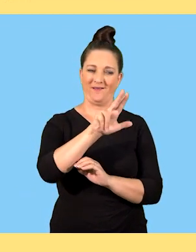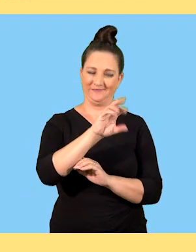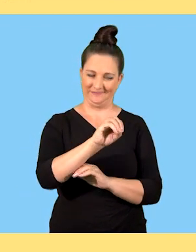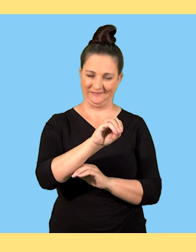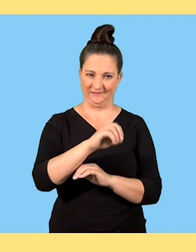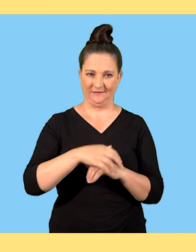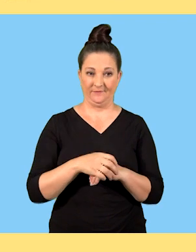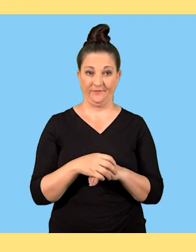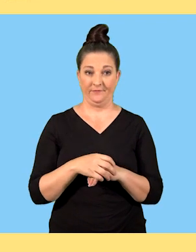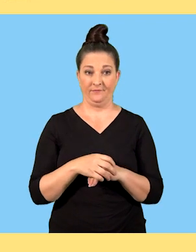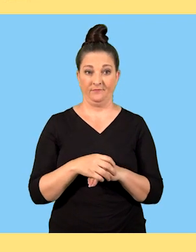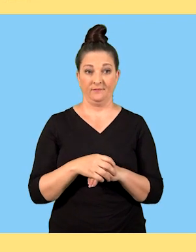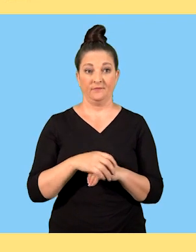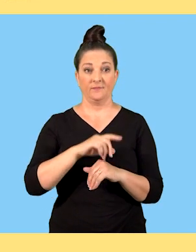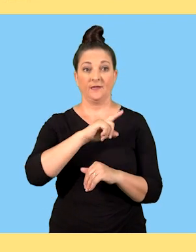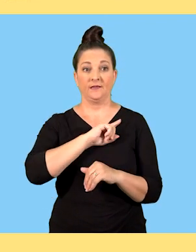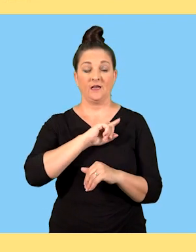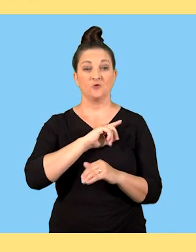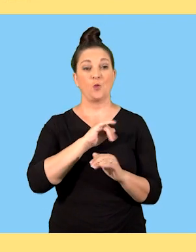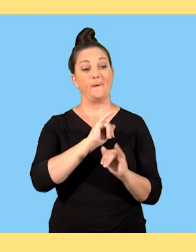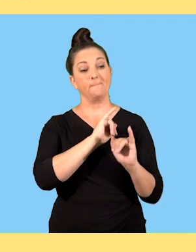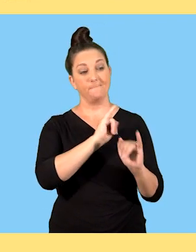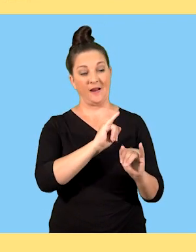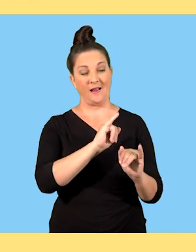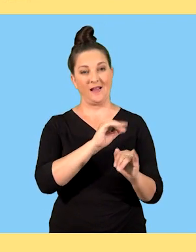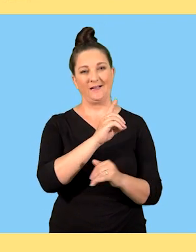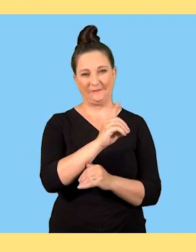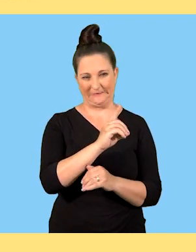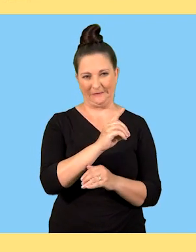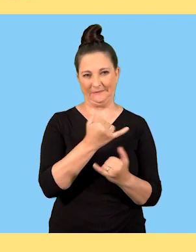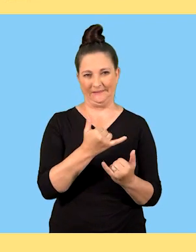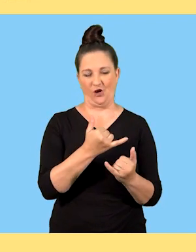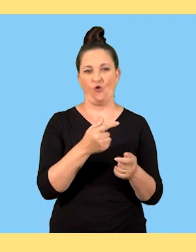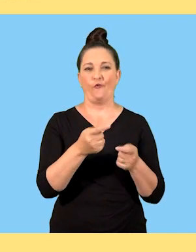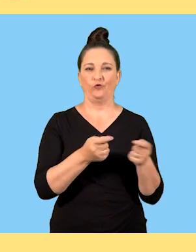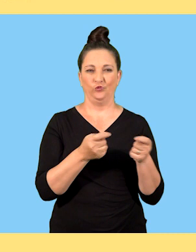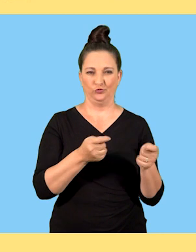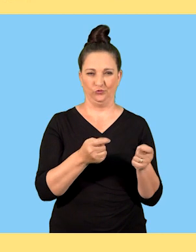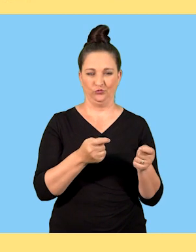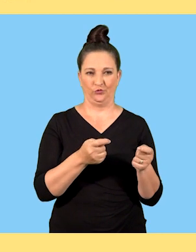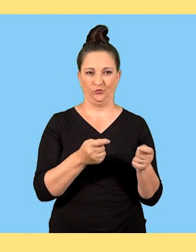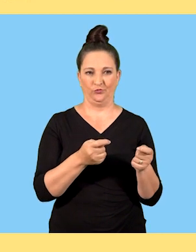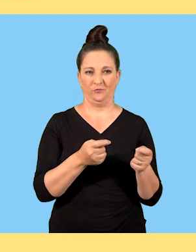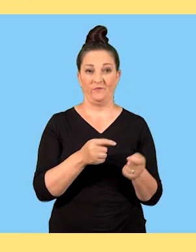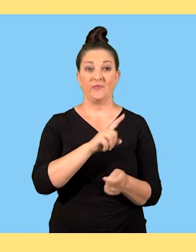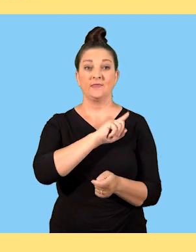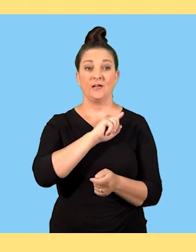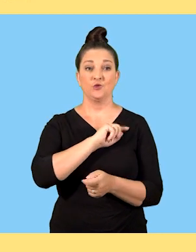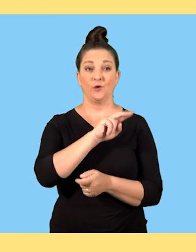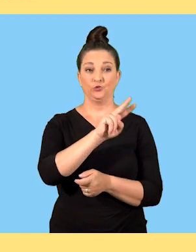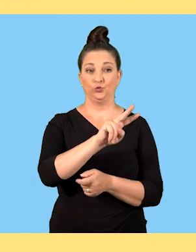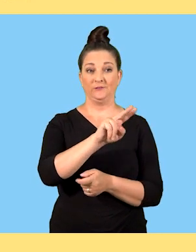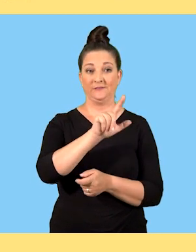minus 480. We subtract the bad debts from the debtors control. That then gives us